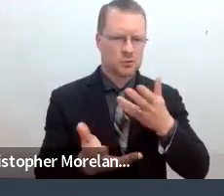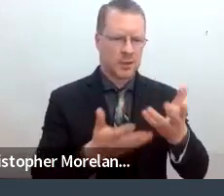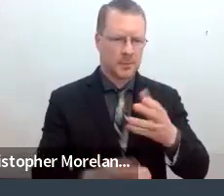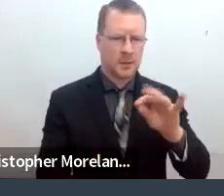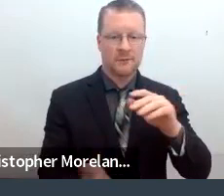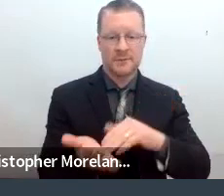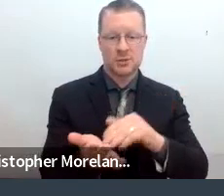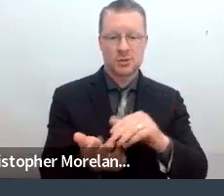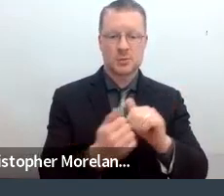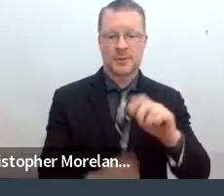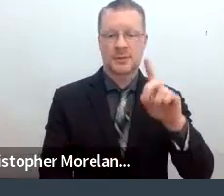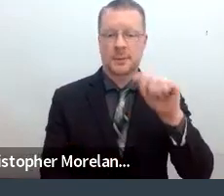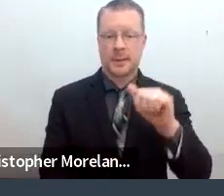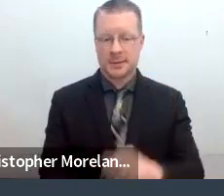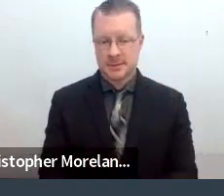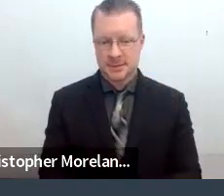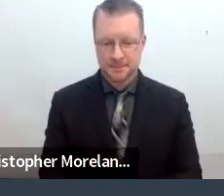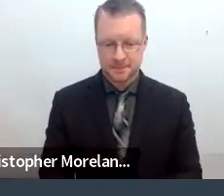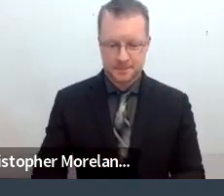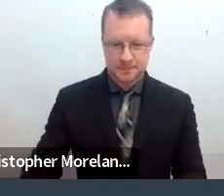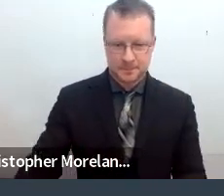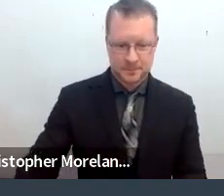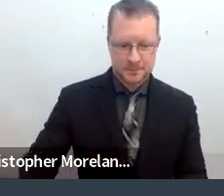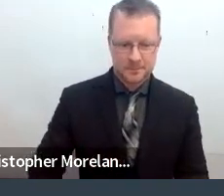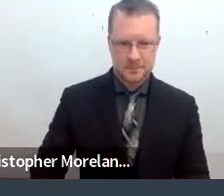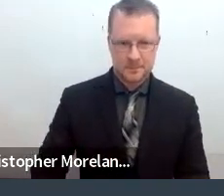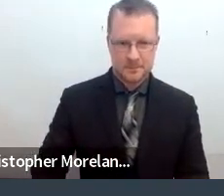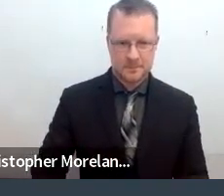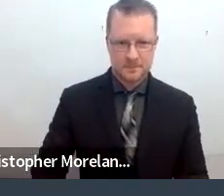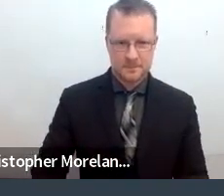patients and coworker mistreatment of physicians with disabilities.